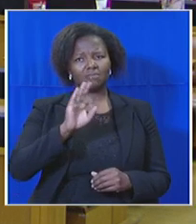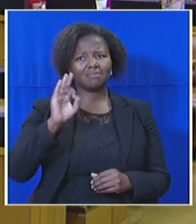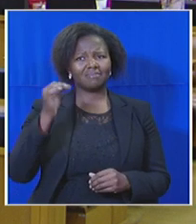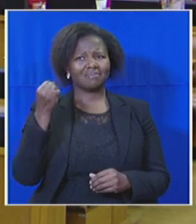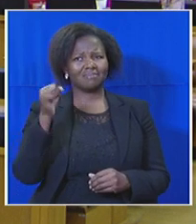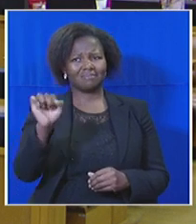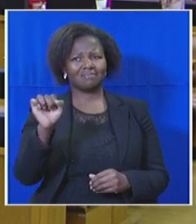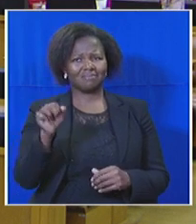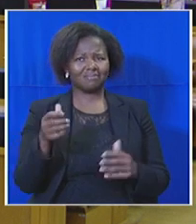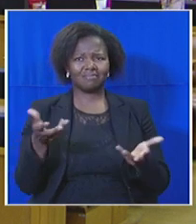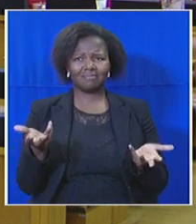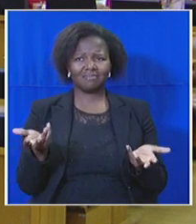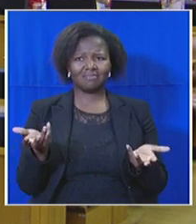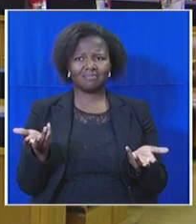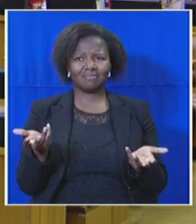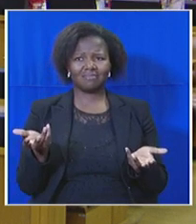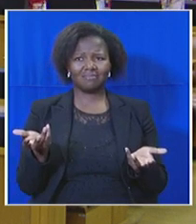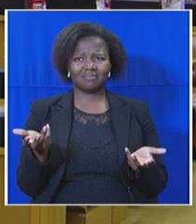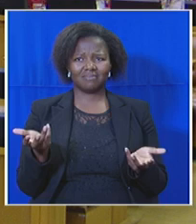it. Yes, I honourable went member. to school.